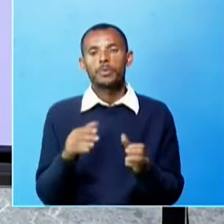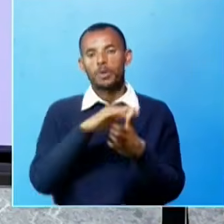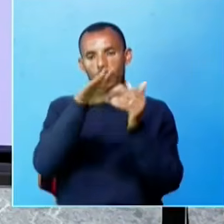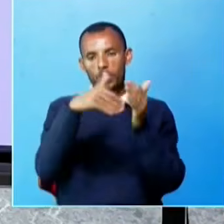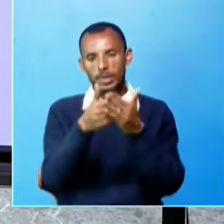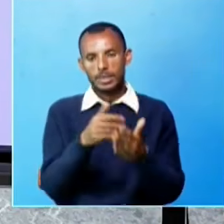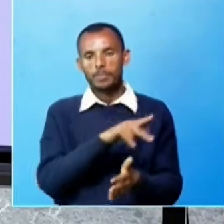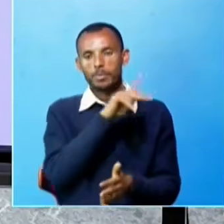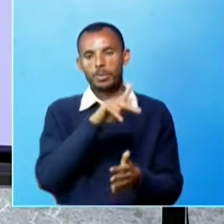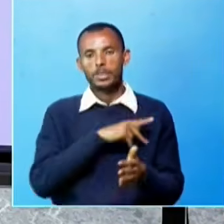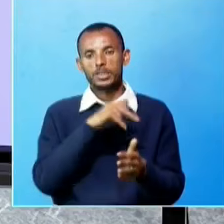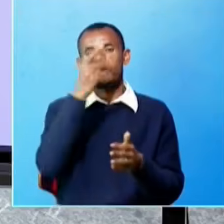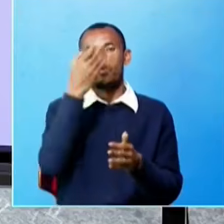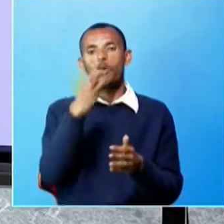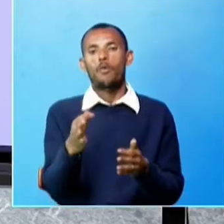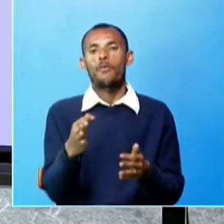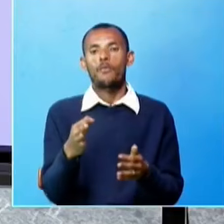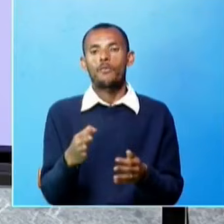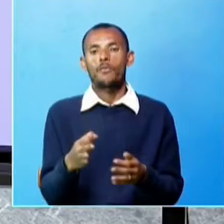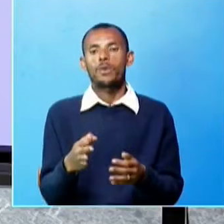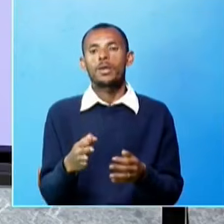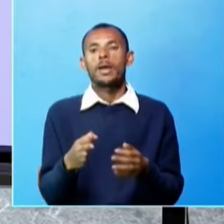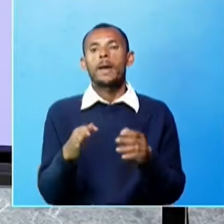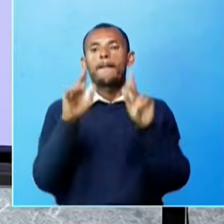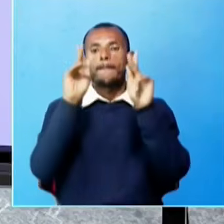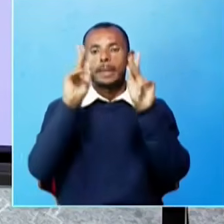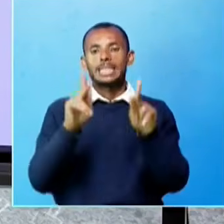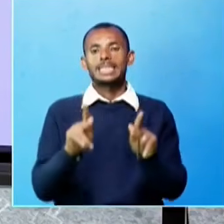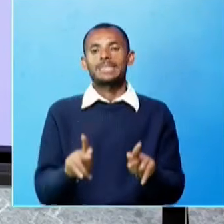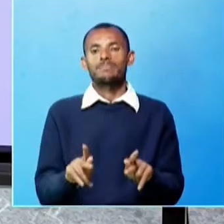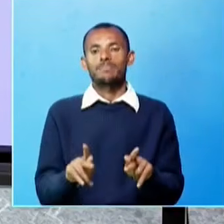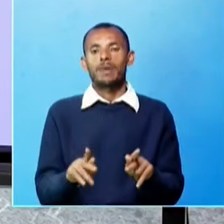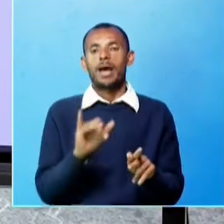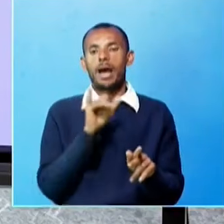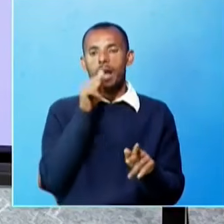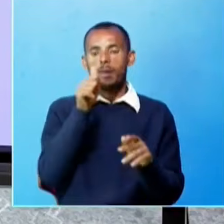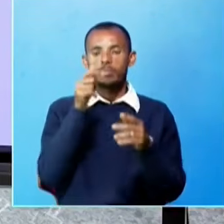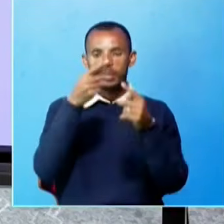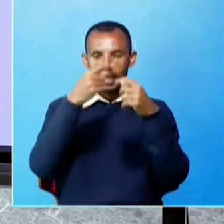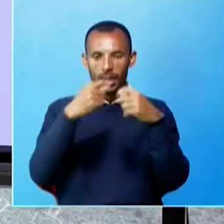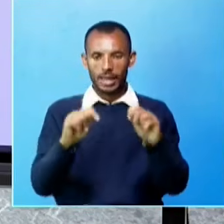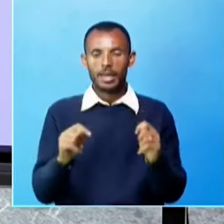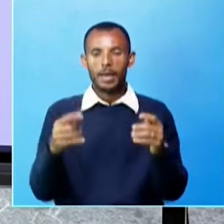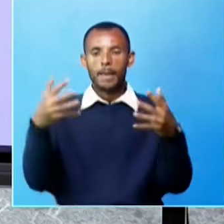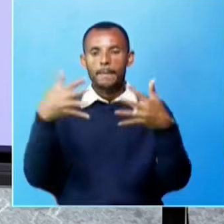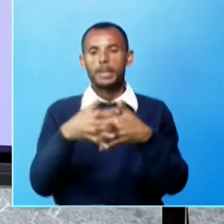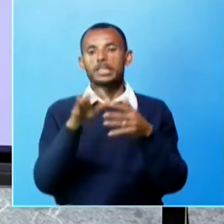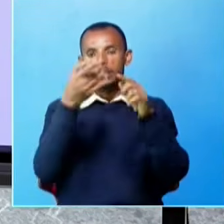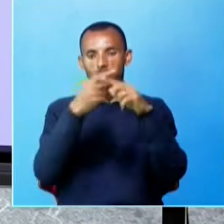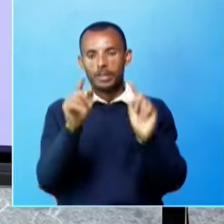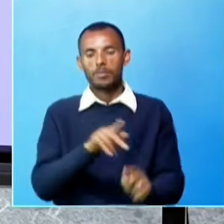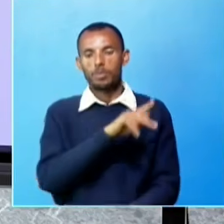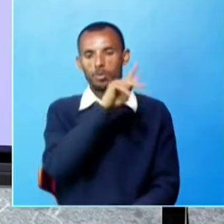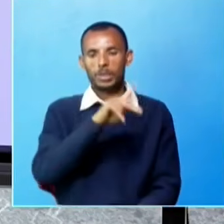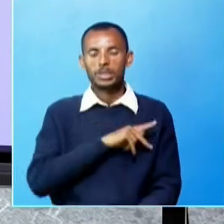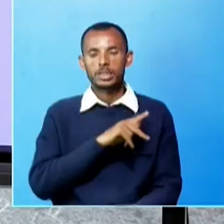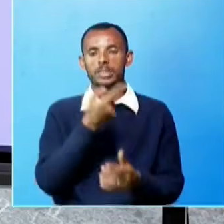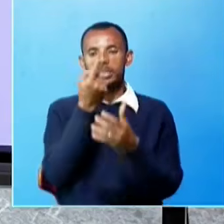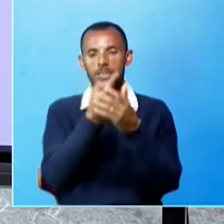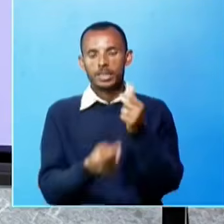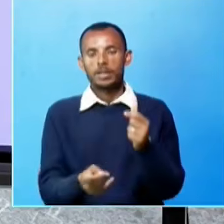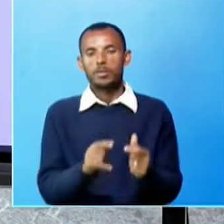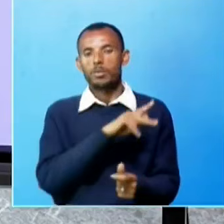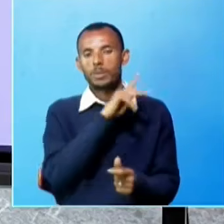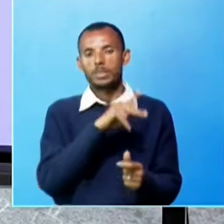the properties of a prism. Just I'm trying here to merge the different properties as a single